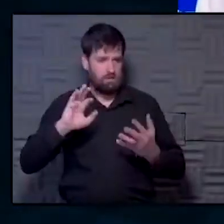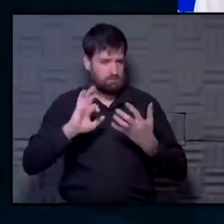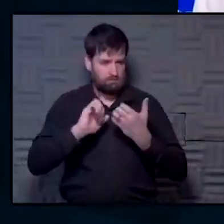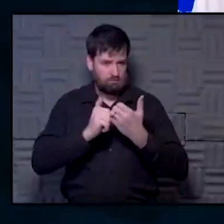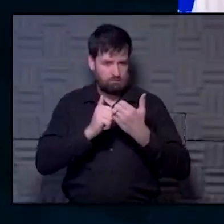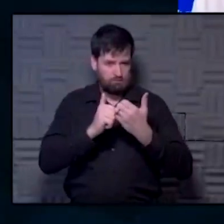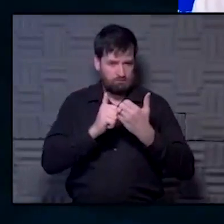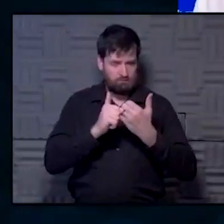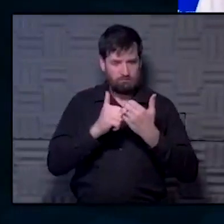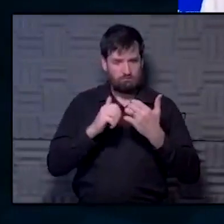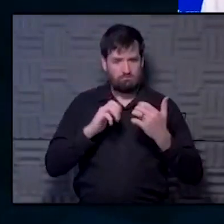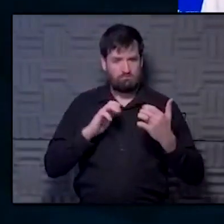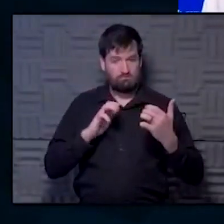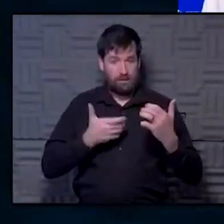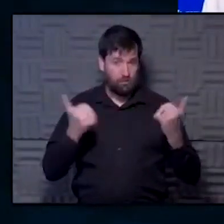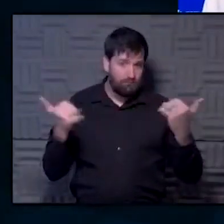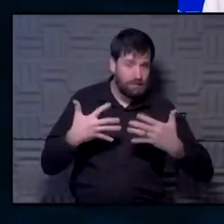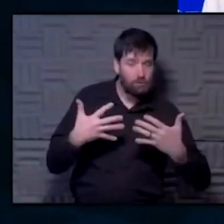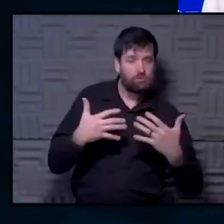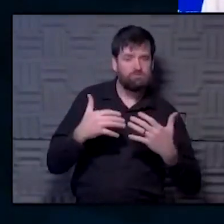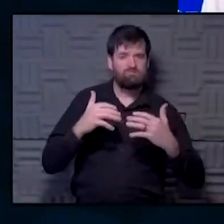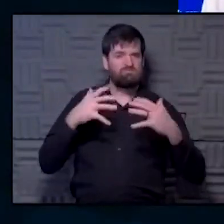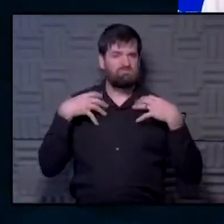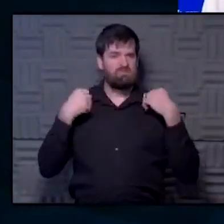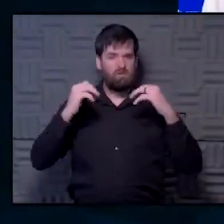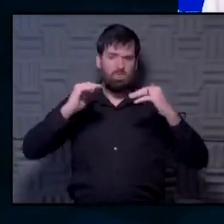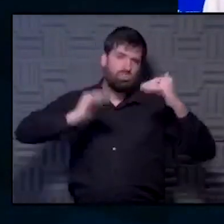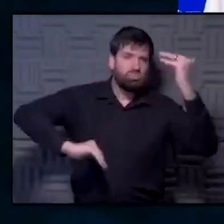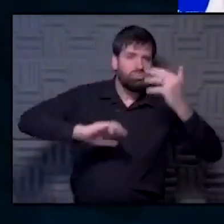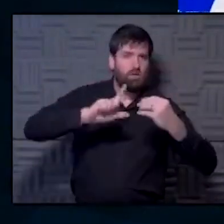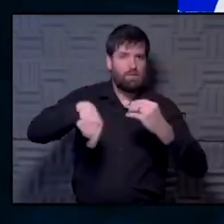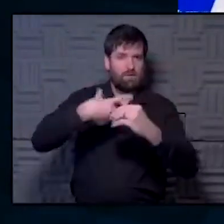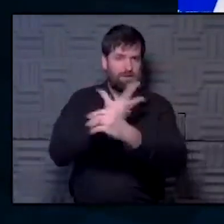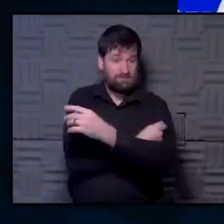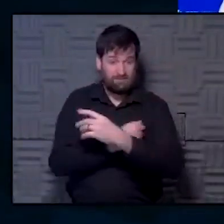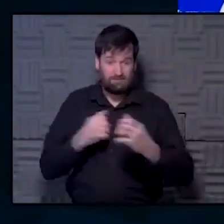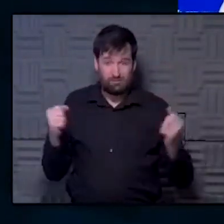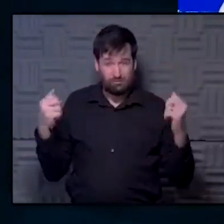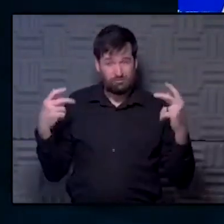to make our fears about health inequities around vaccination worse?